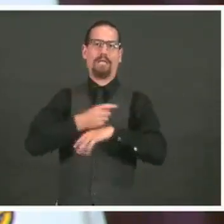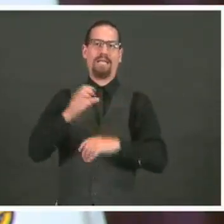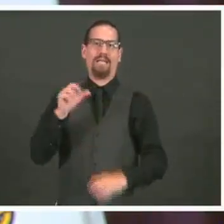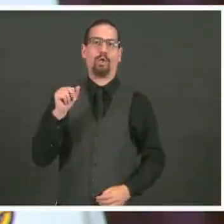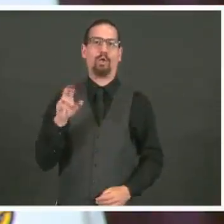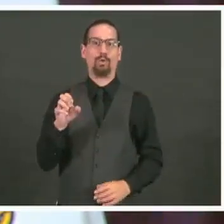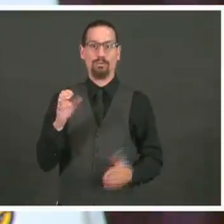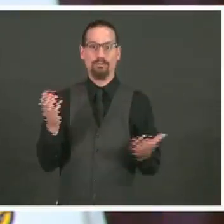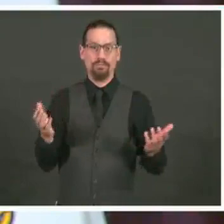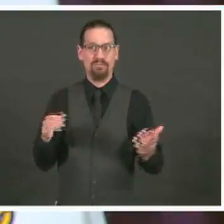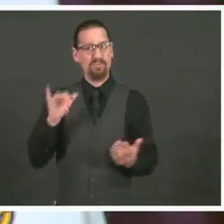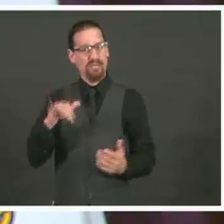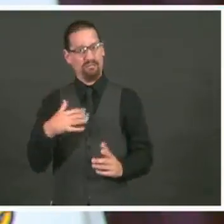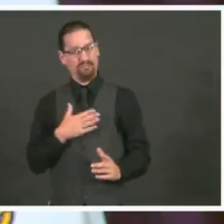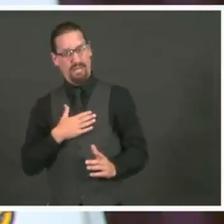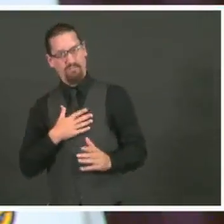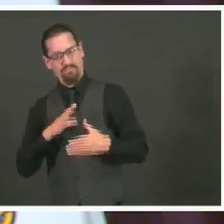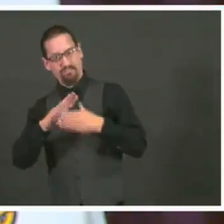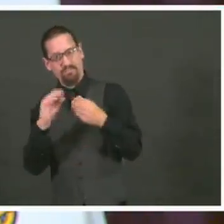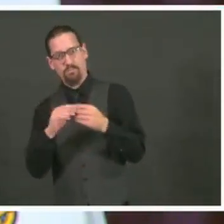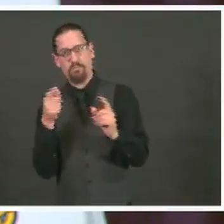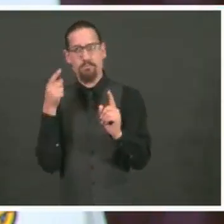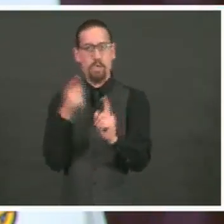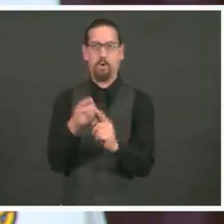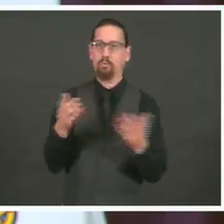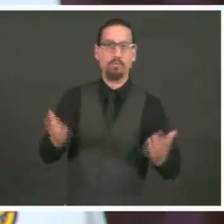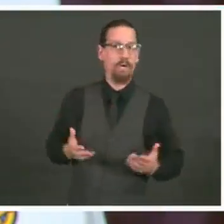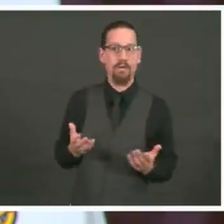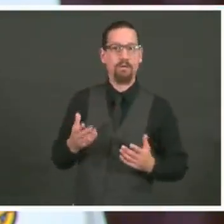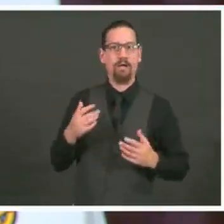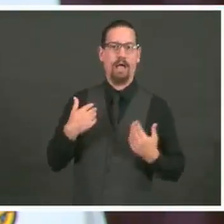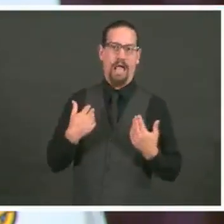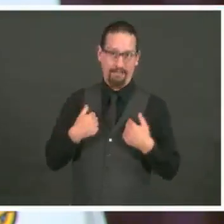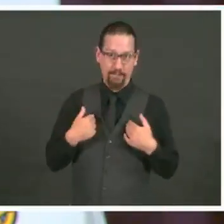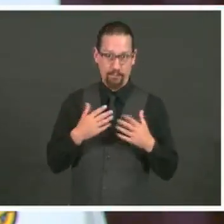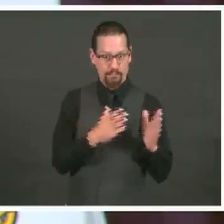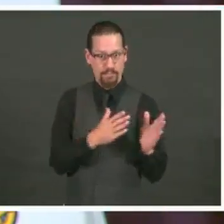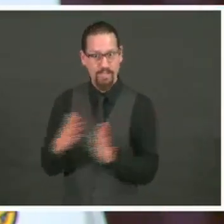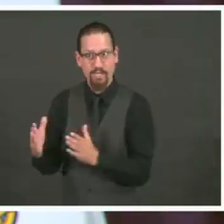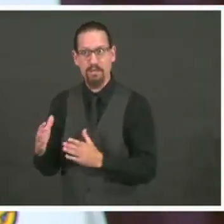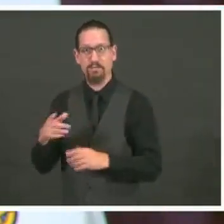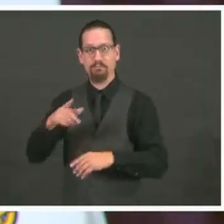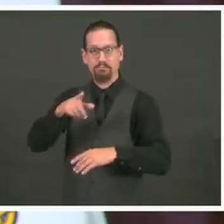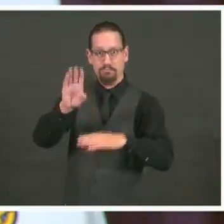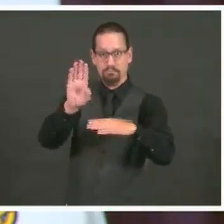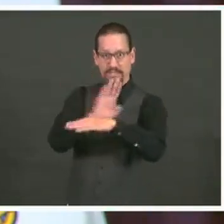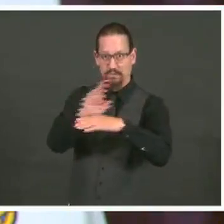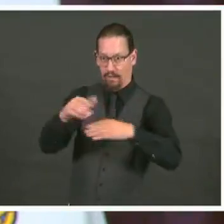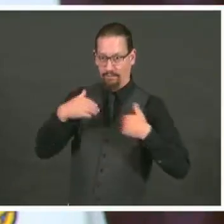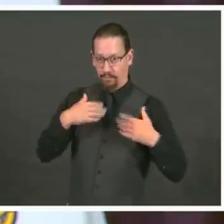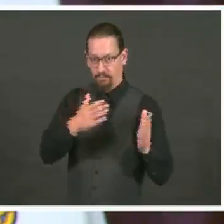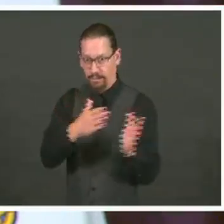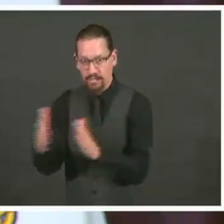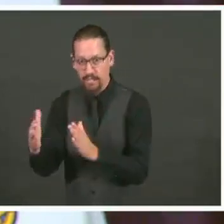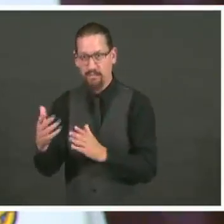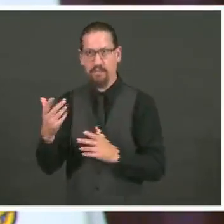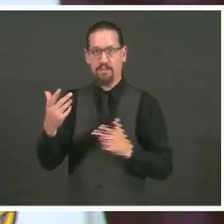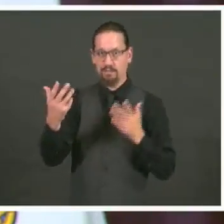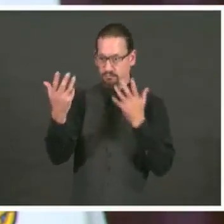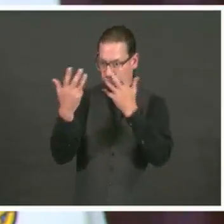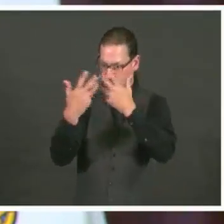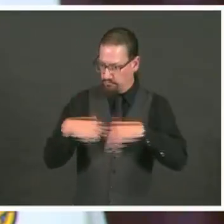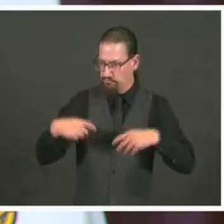facility has a plan and takes a thoughtful, comprehensive approach to prevention, you have a safe place to